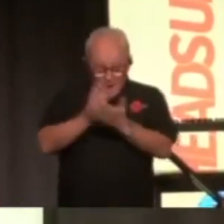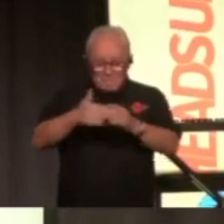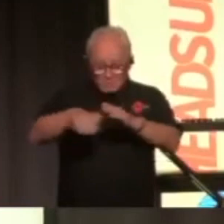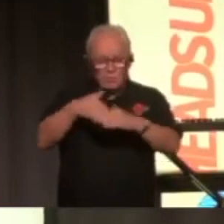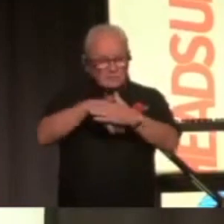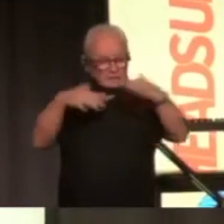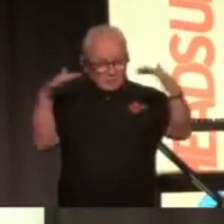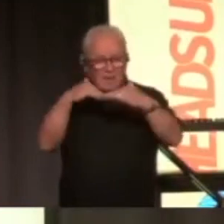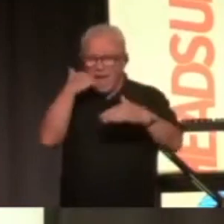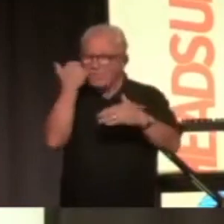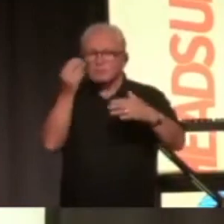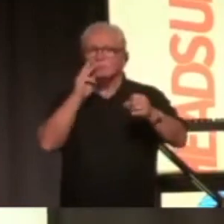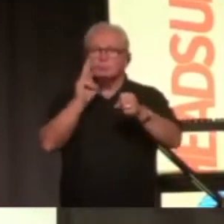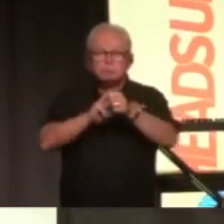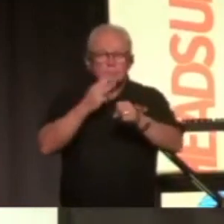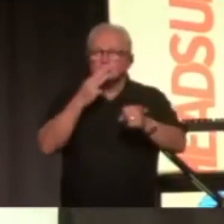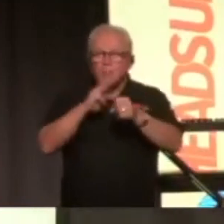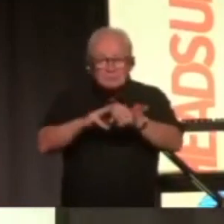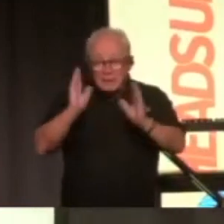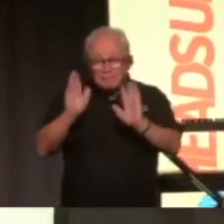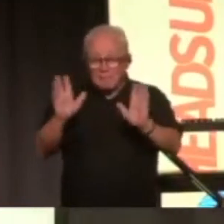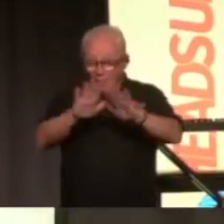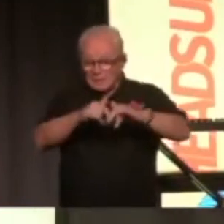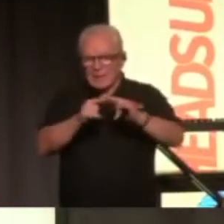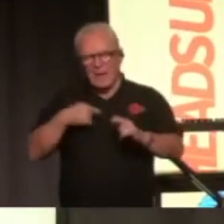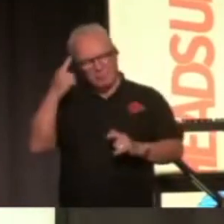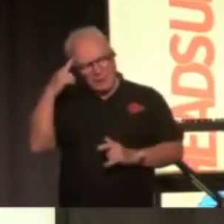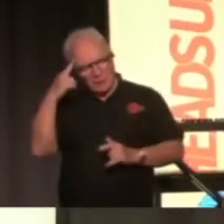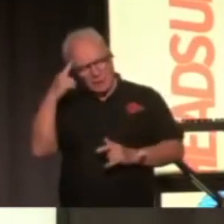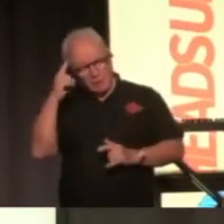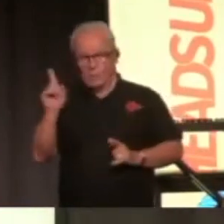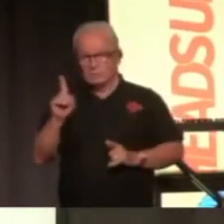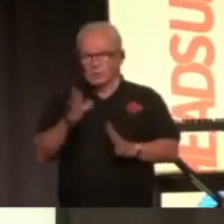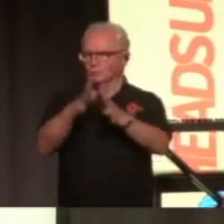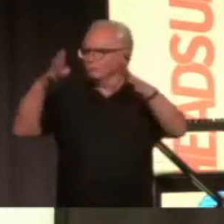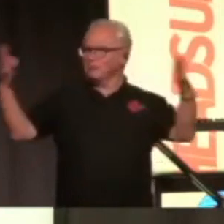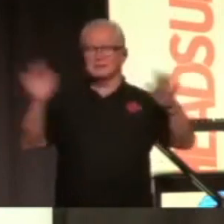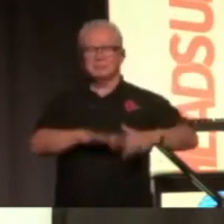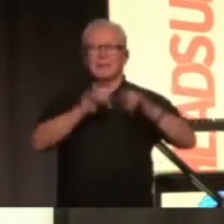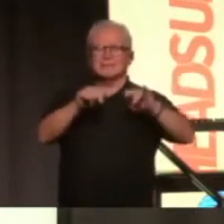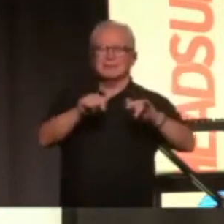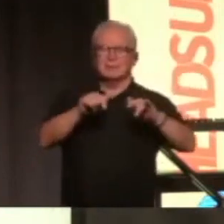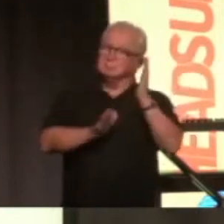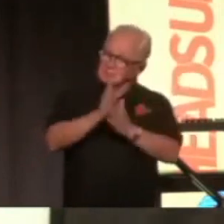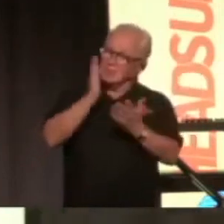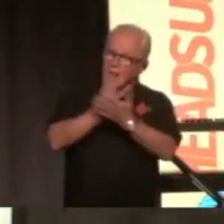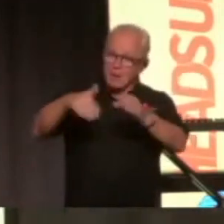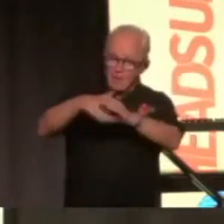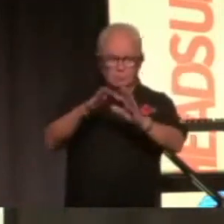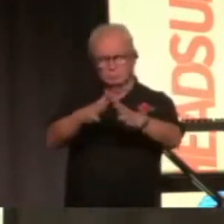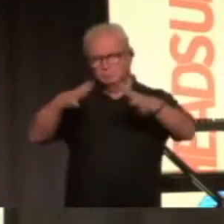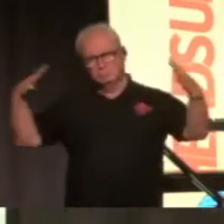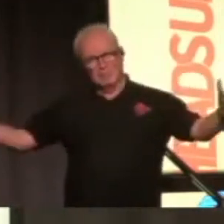every promise and blessing. I would venture to say, the greater the blessing, the greater the fight. Come